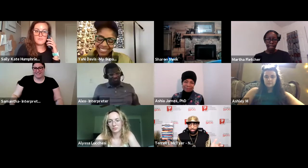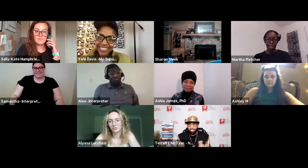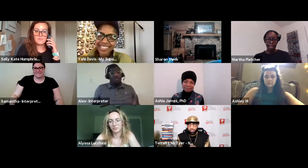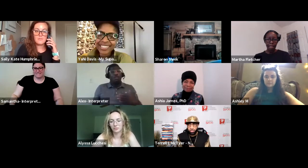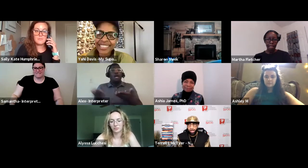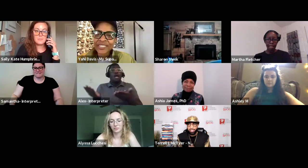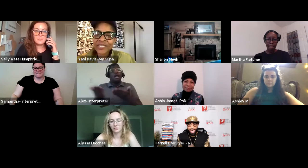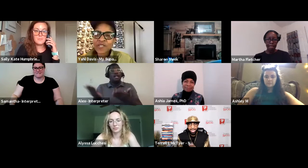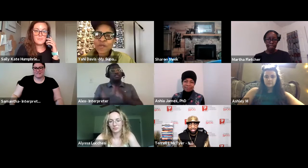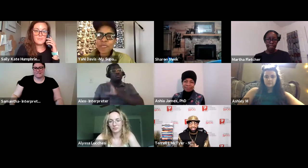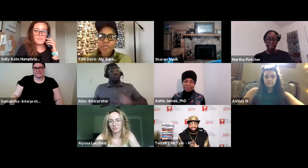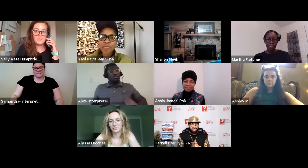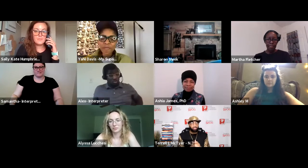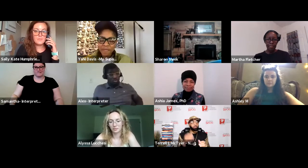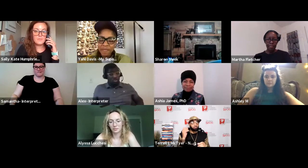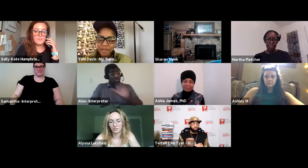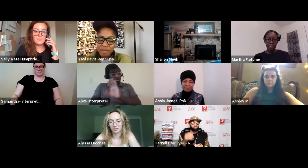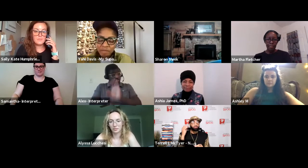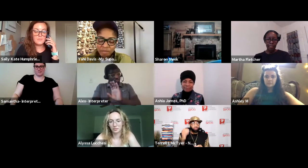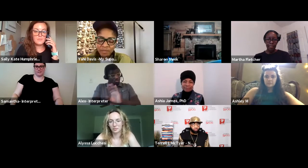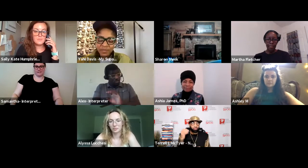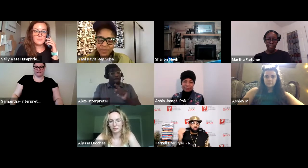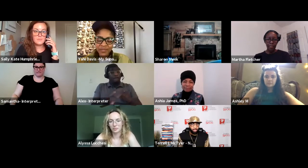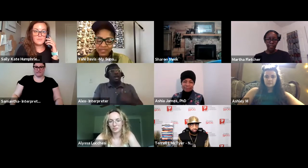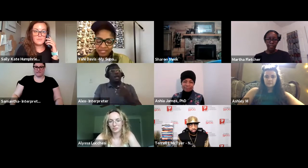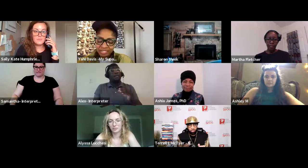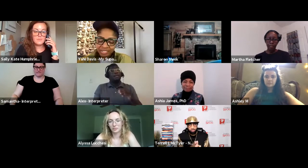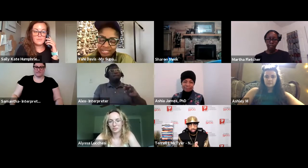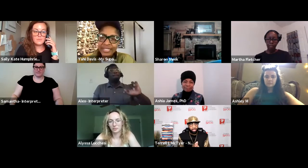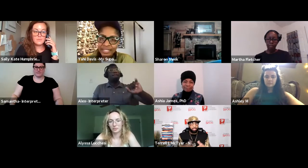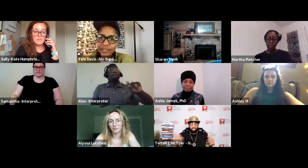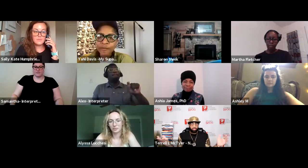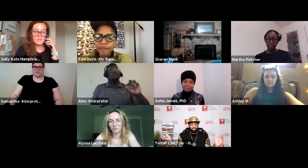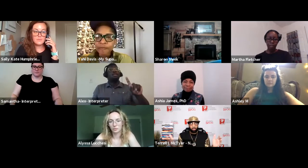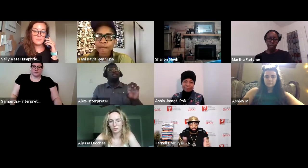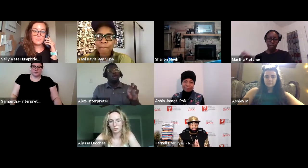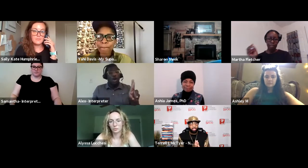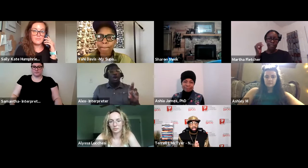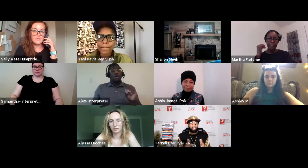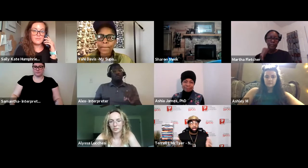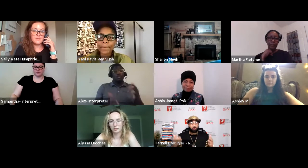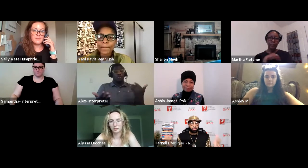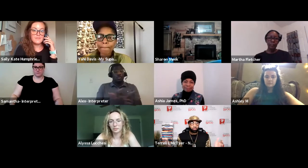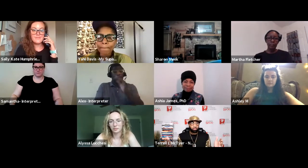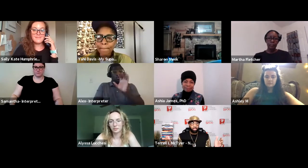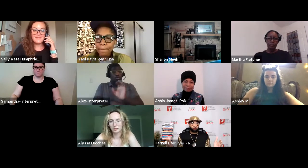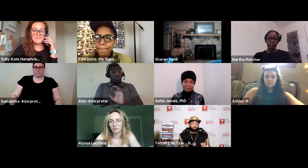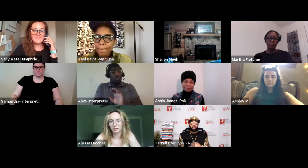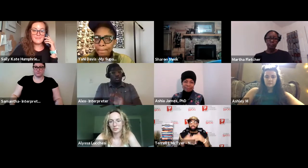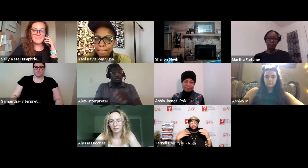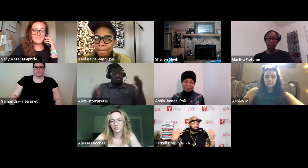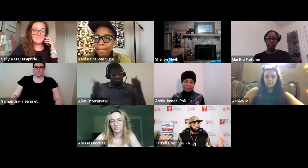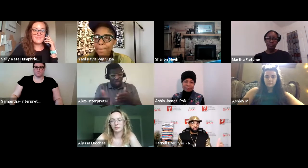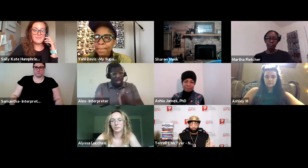Christian Church Disciples of Christ as the minister of new church strategies, which means I lead our denomination in all of our new church